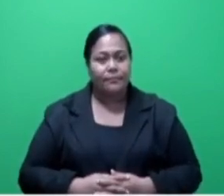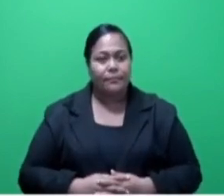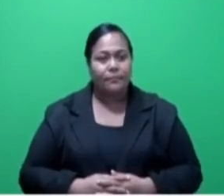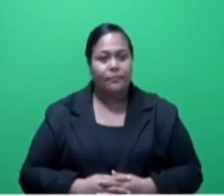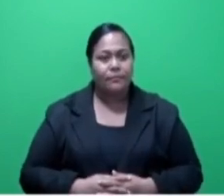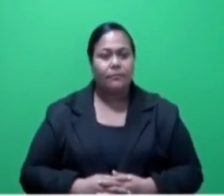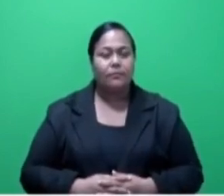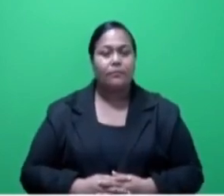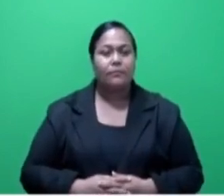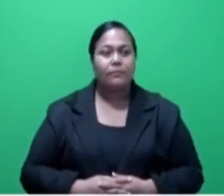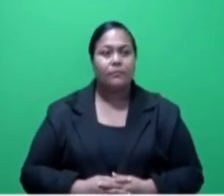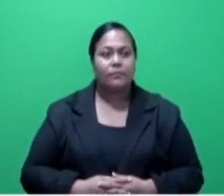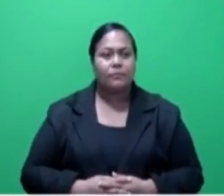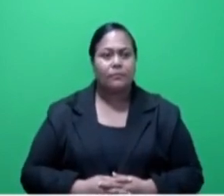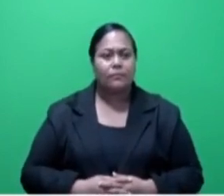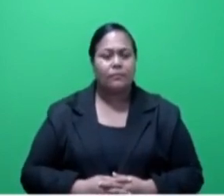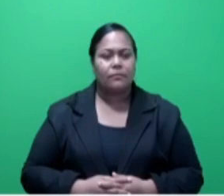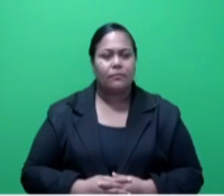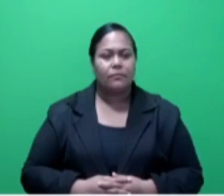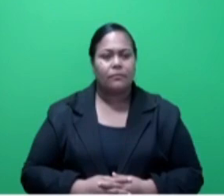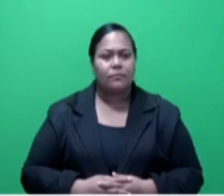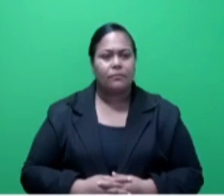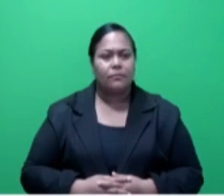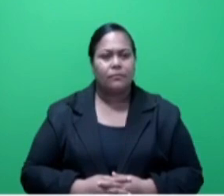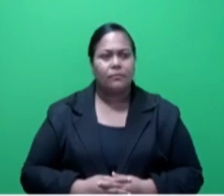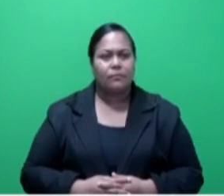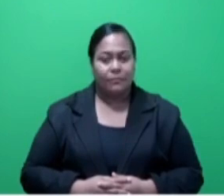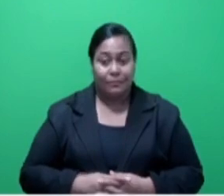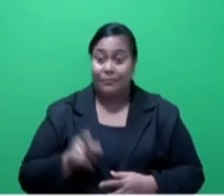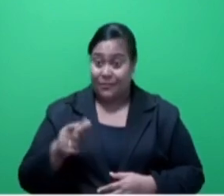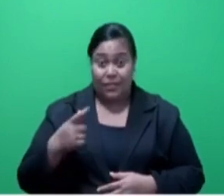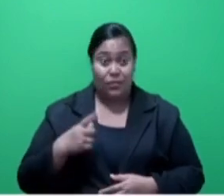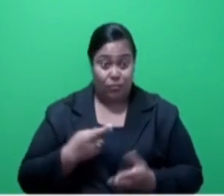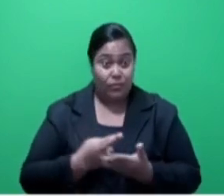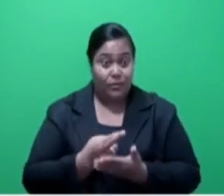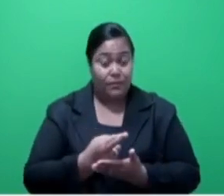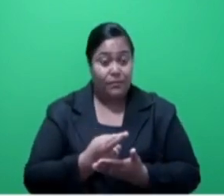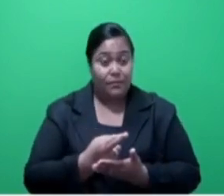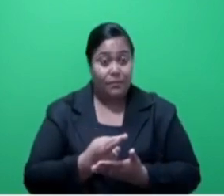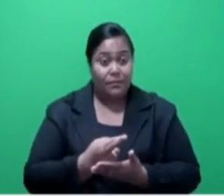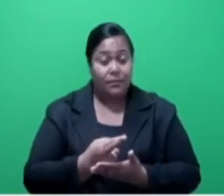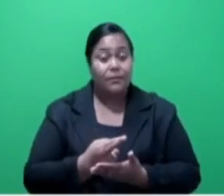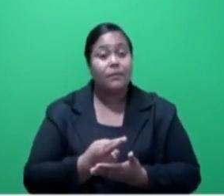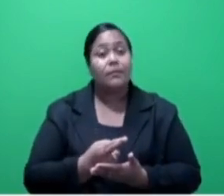sir. Mr. Speaker, sir, that is the reality. And what really is quite,